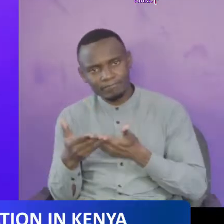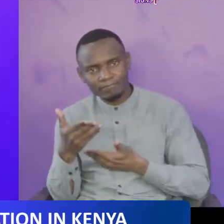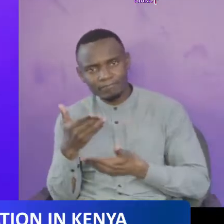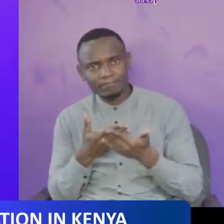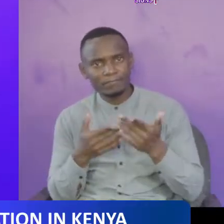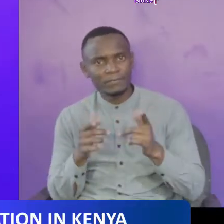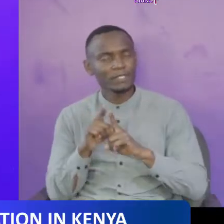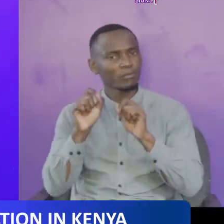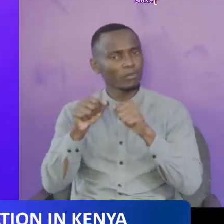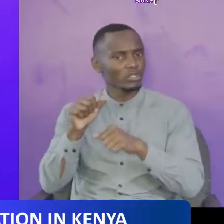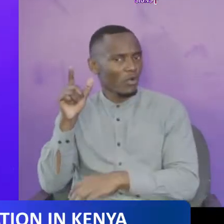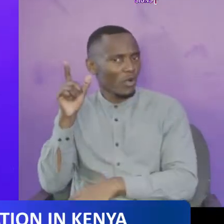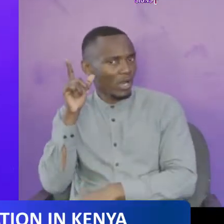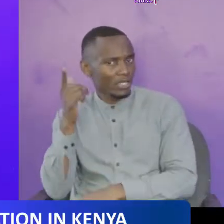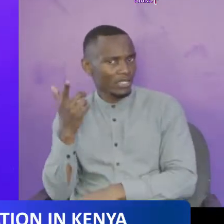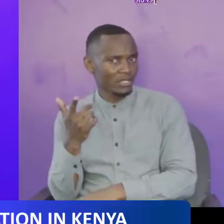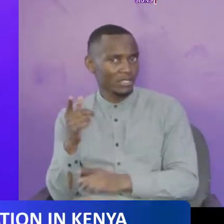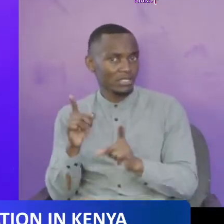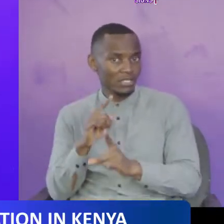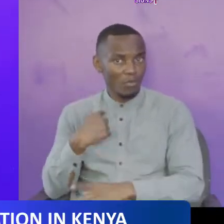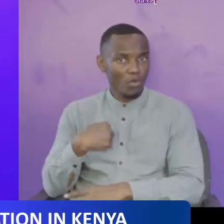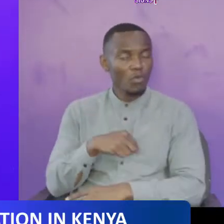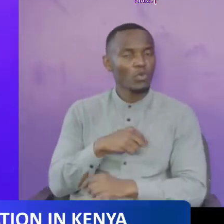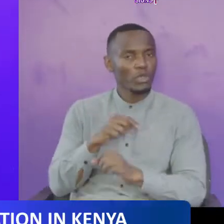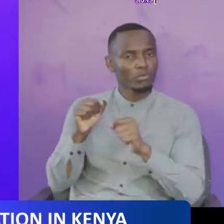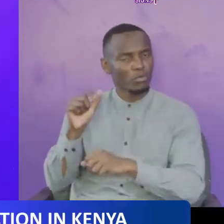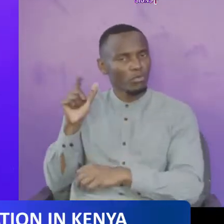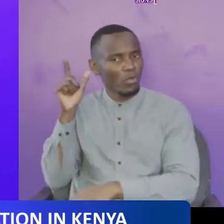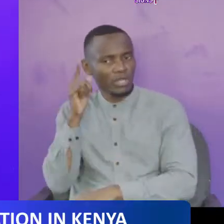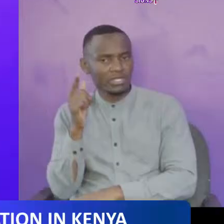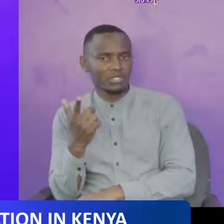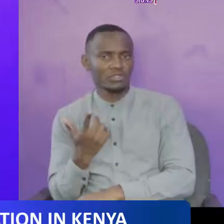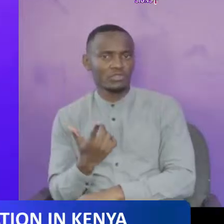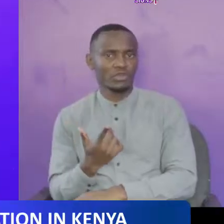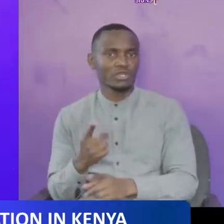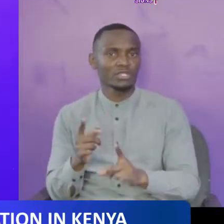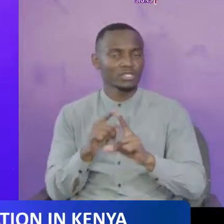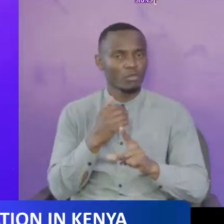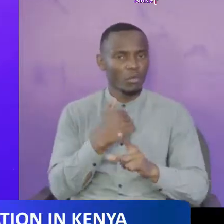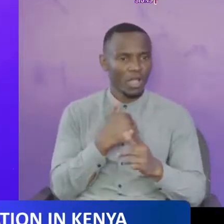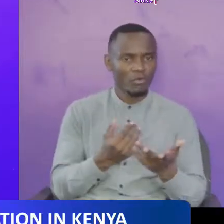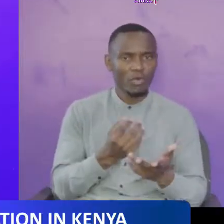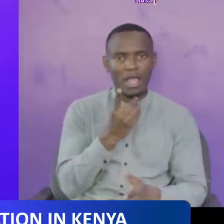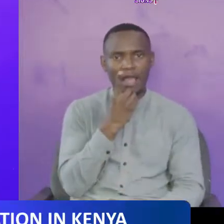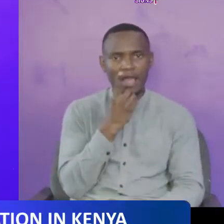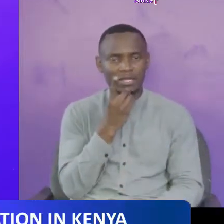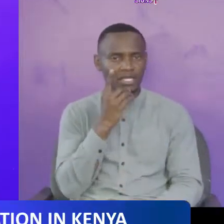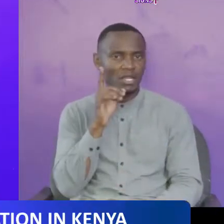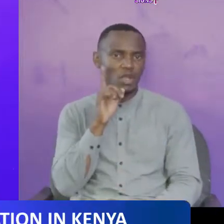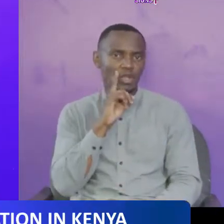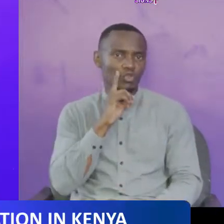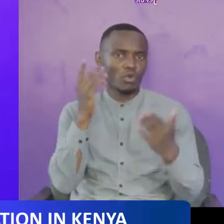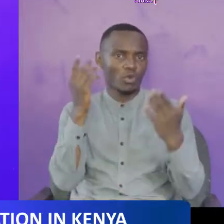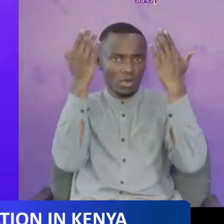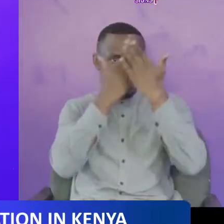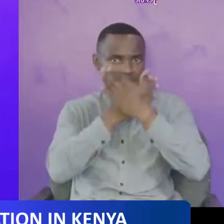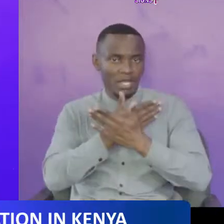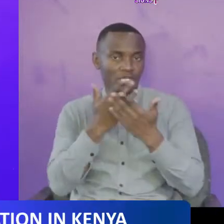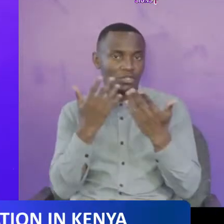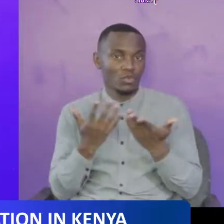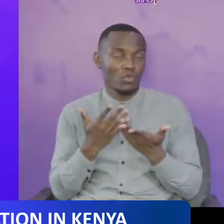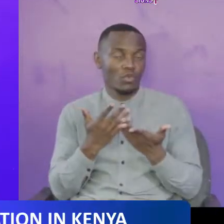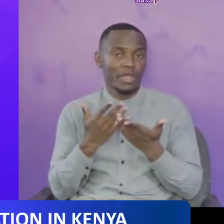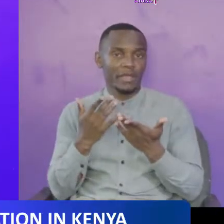listen? Can we listen to you? So even having those, like we're having a dinner tomorrow night, where a group